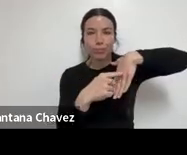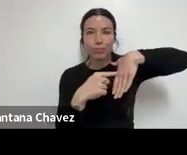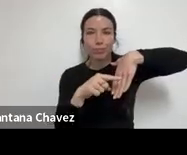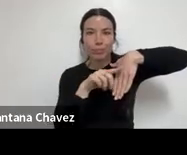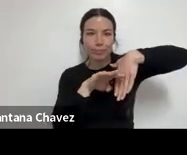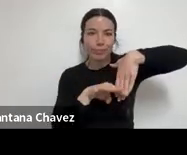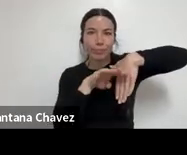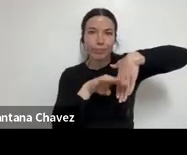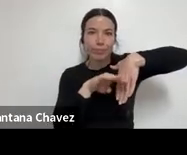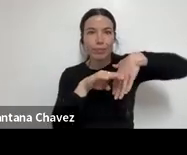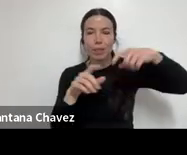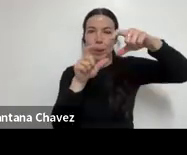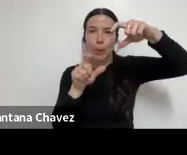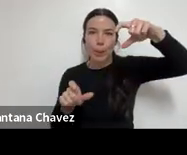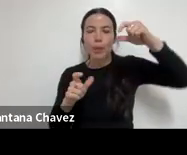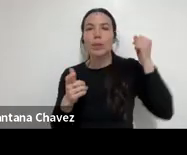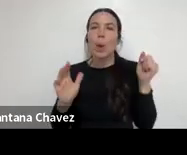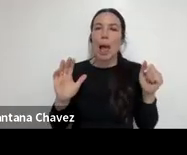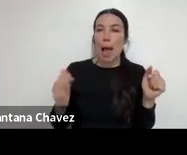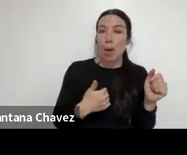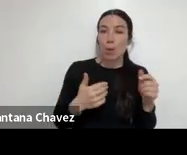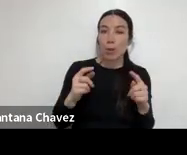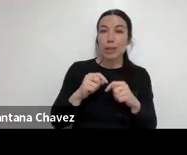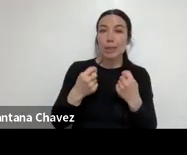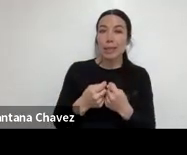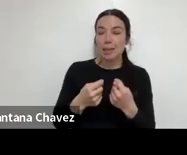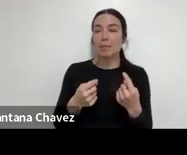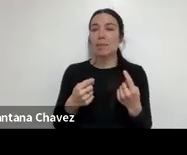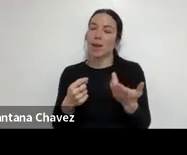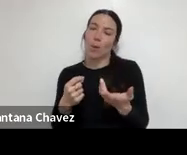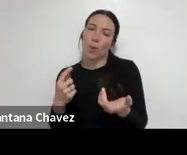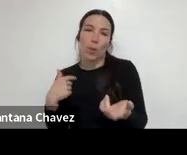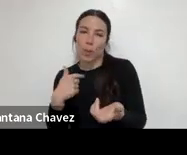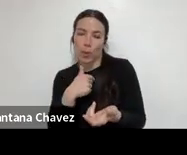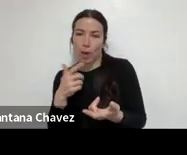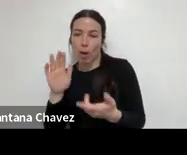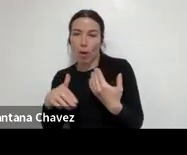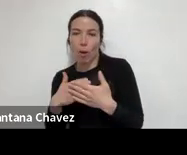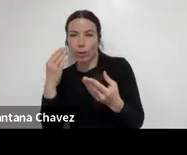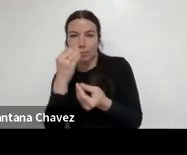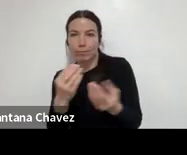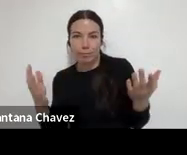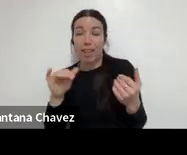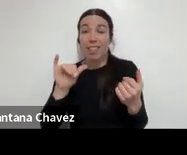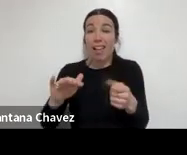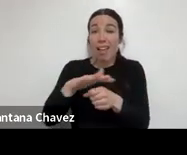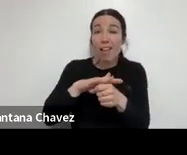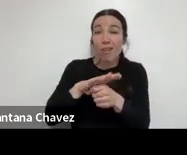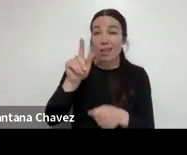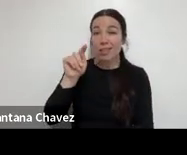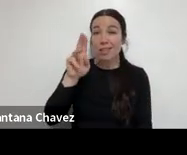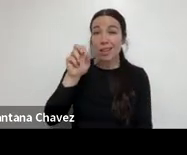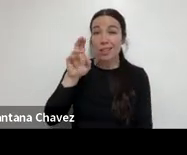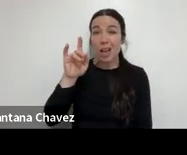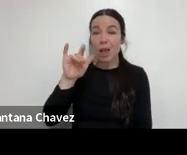us from our team, we can say that it is for sure one of the most beautiful parts of